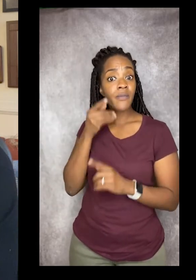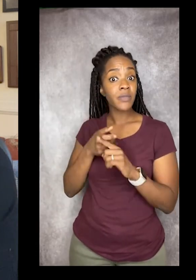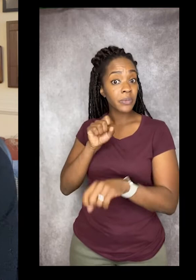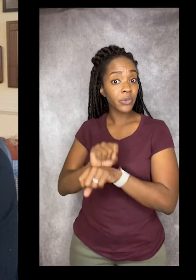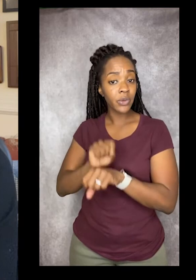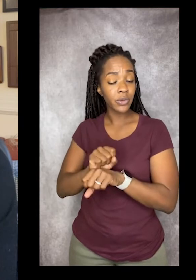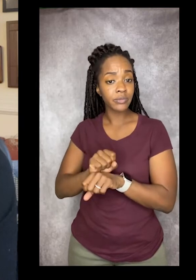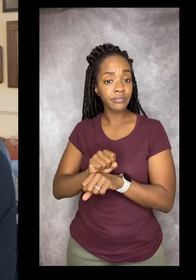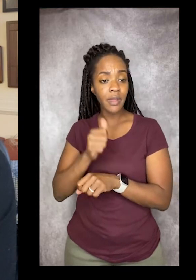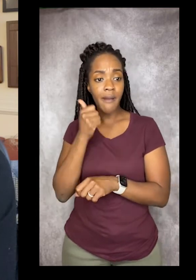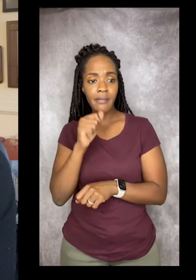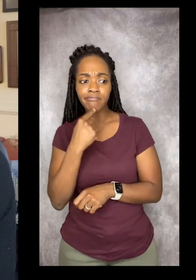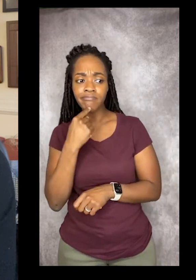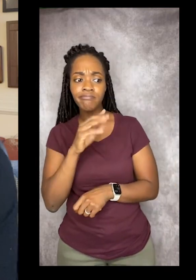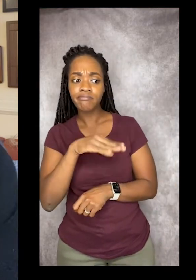change on the table.